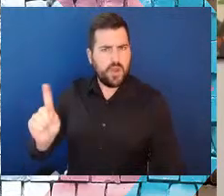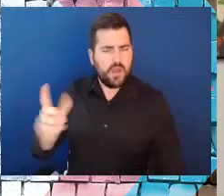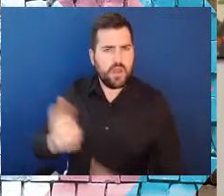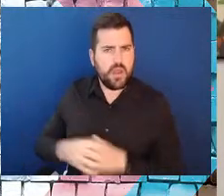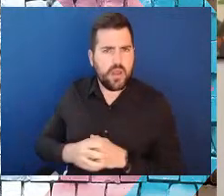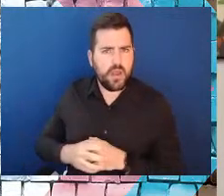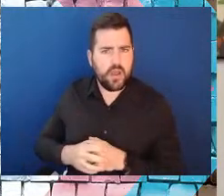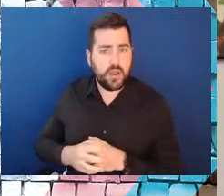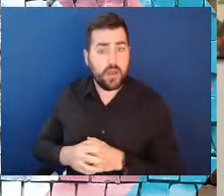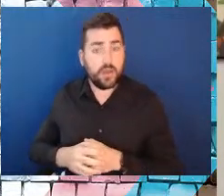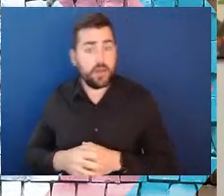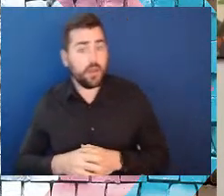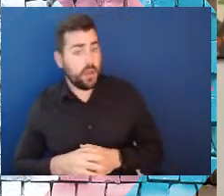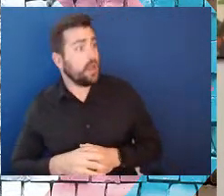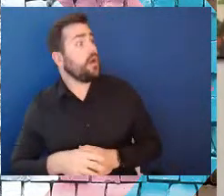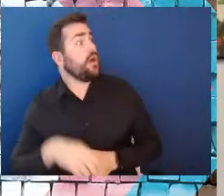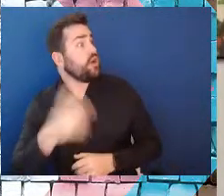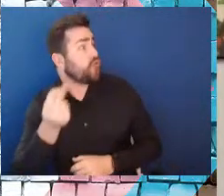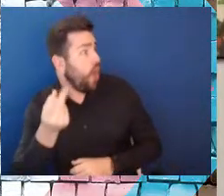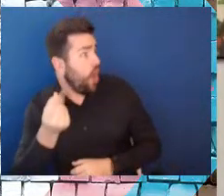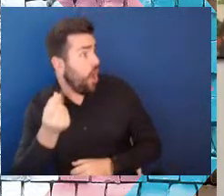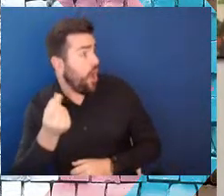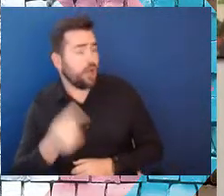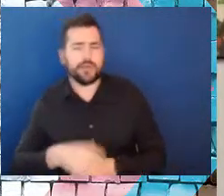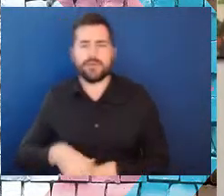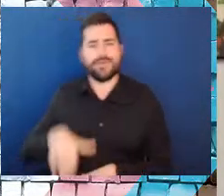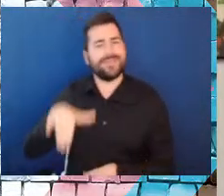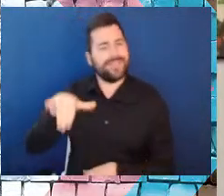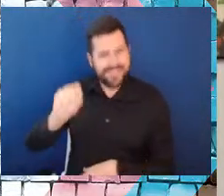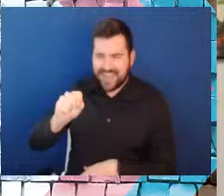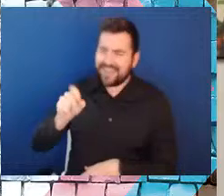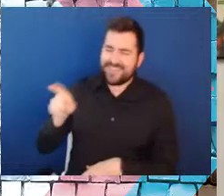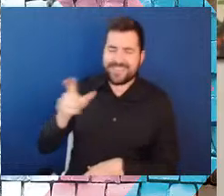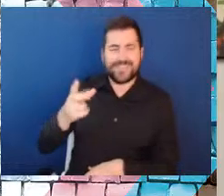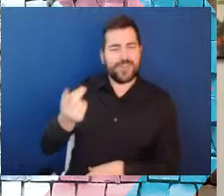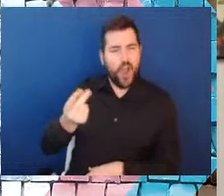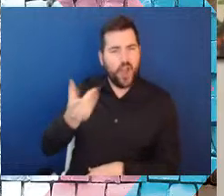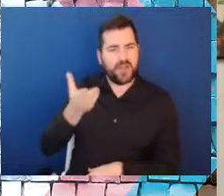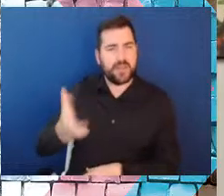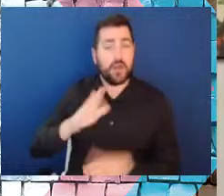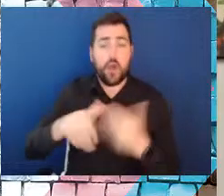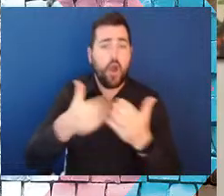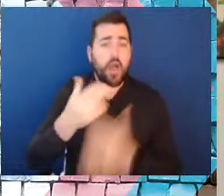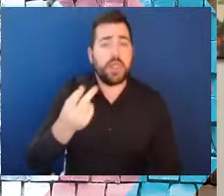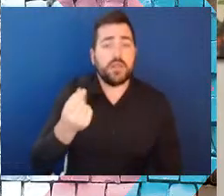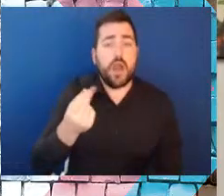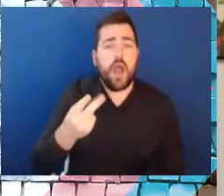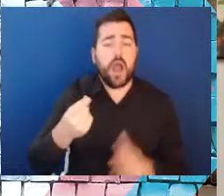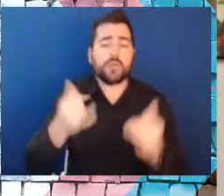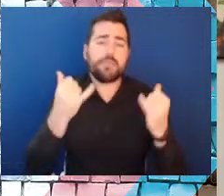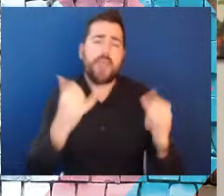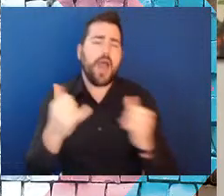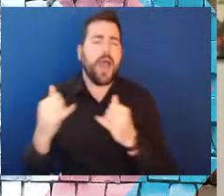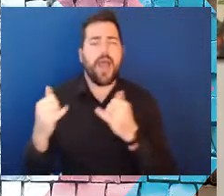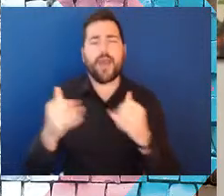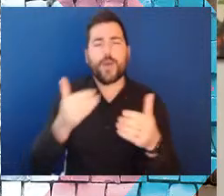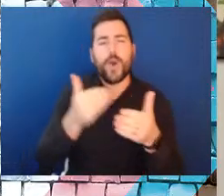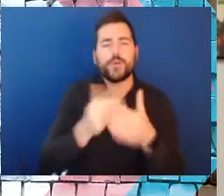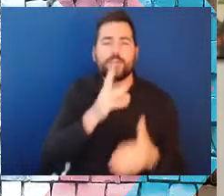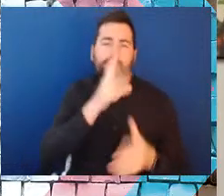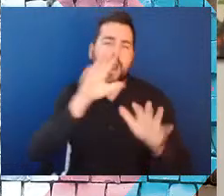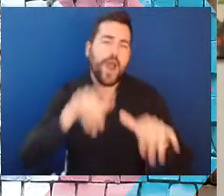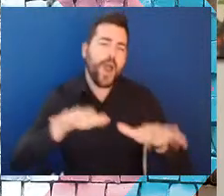Duck! Oh yeah, there was a dog hanging out there. And all the dogs were playing by the water, playing by the